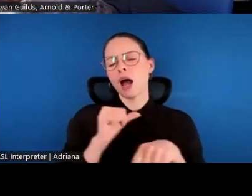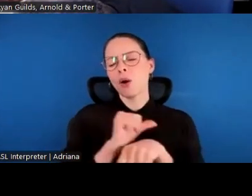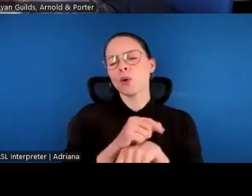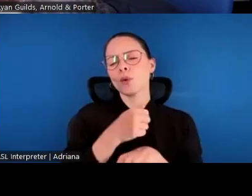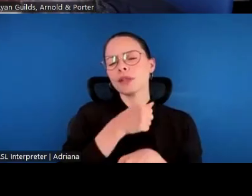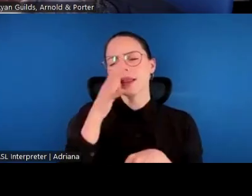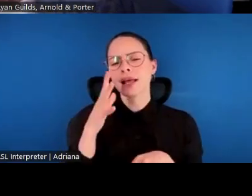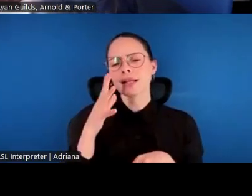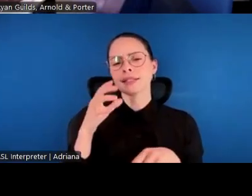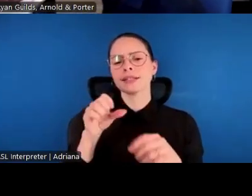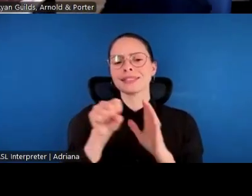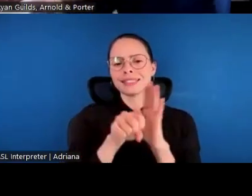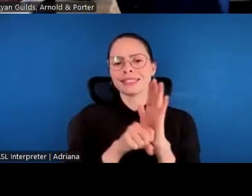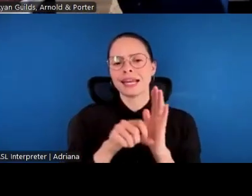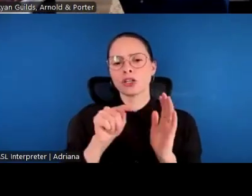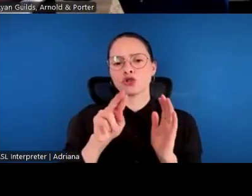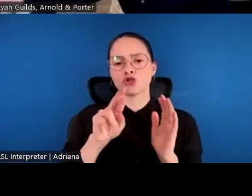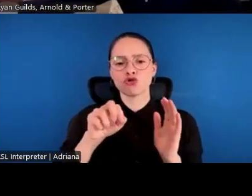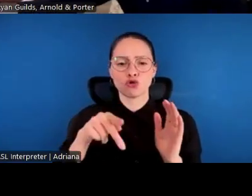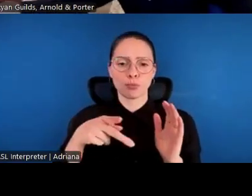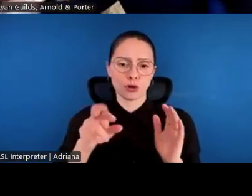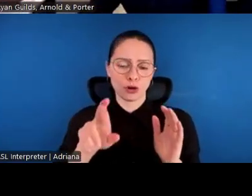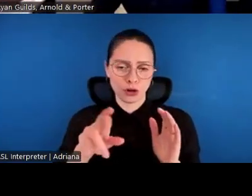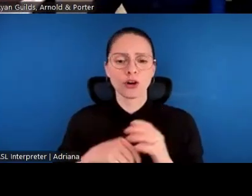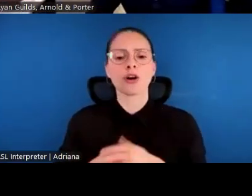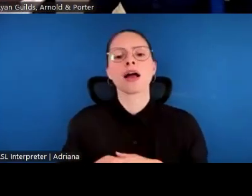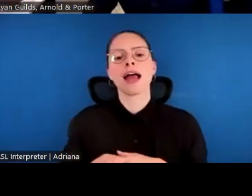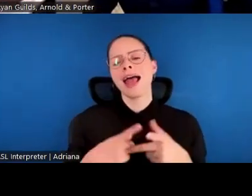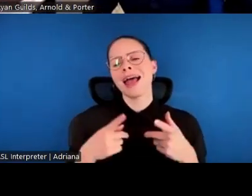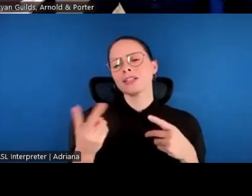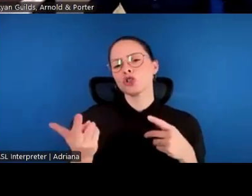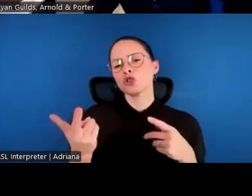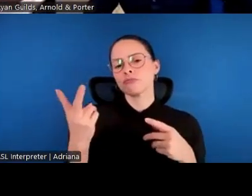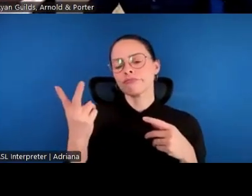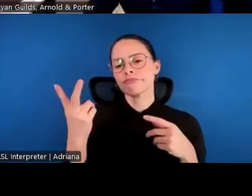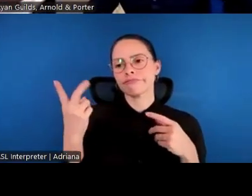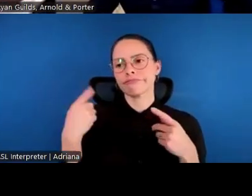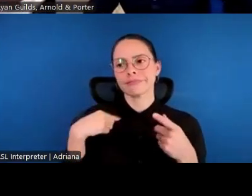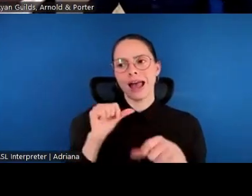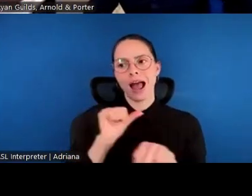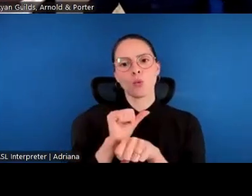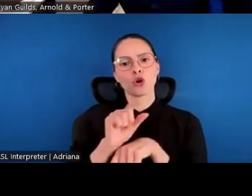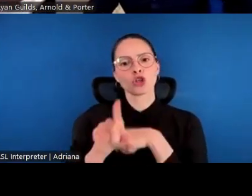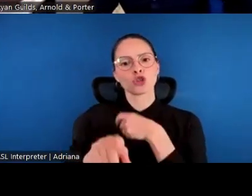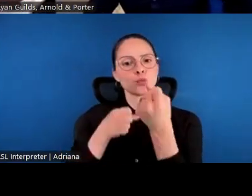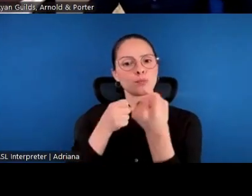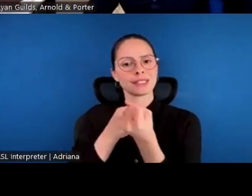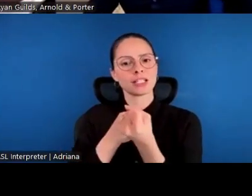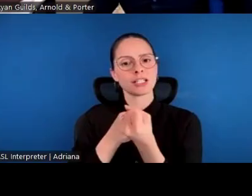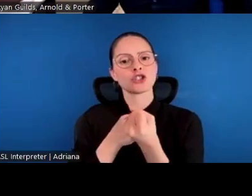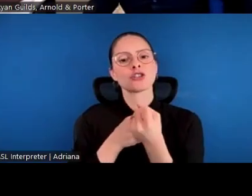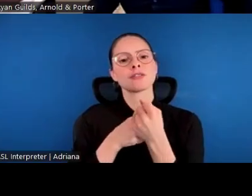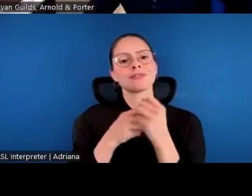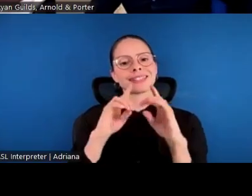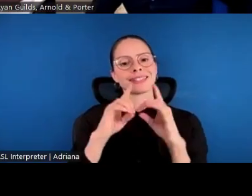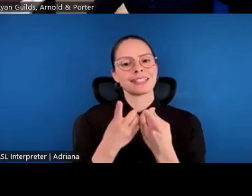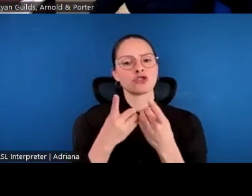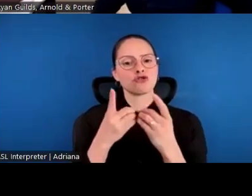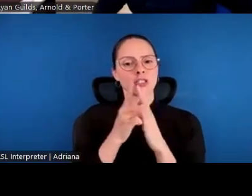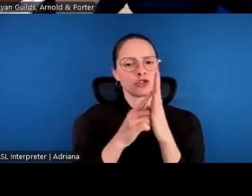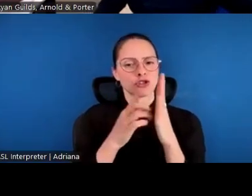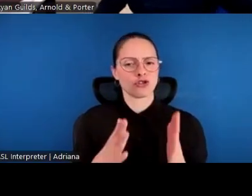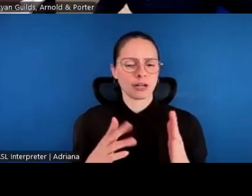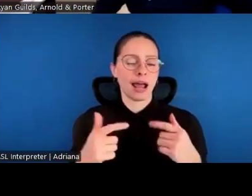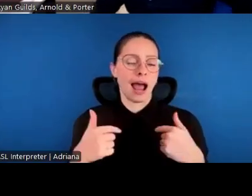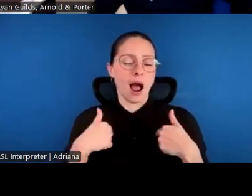and I also worked to petition the district attorney in that district I wasn't the primary,